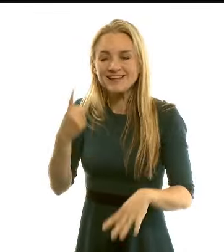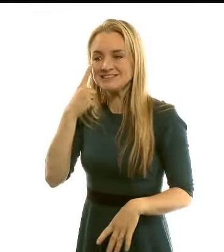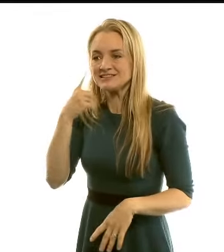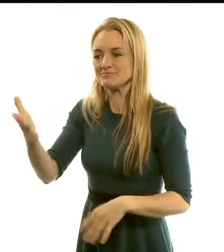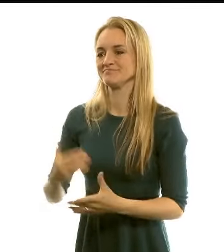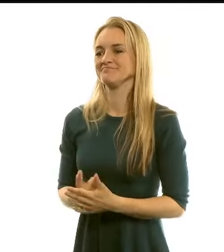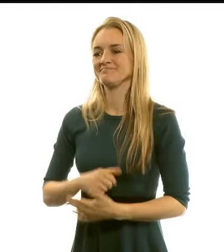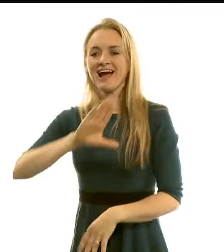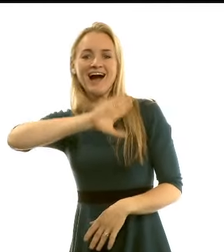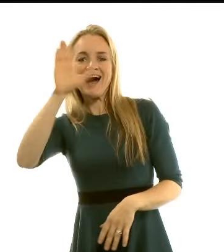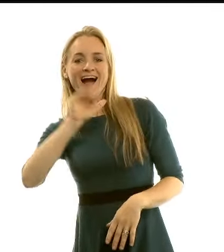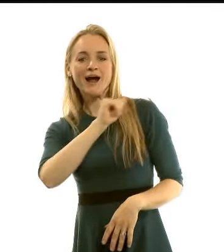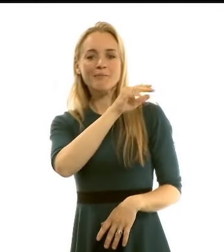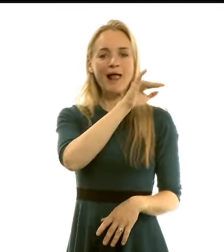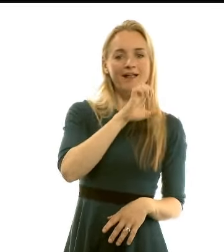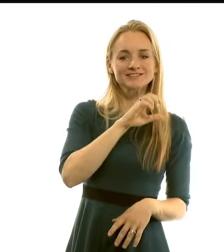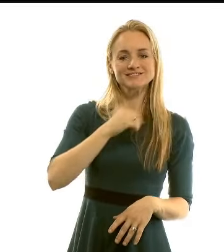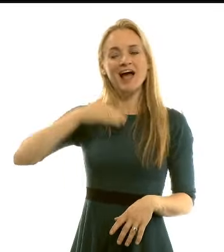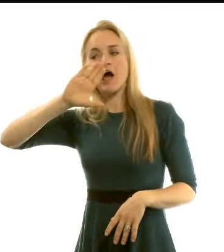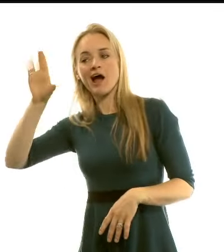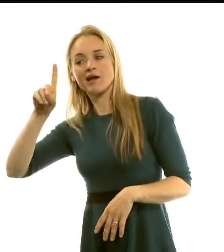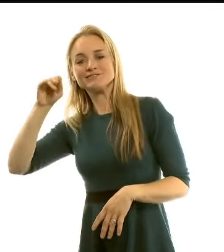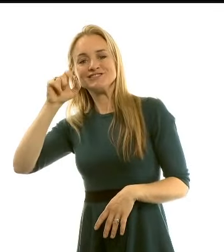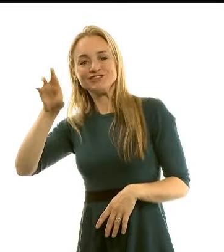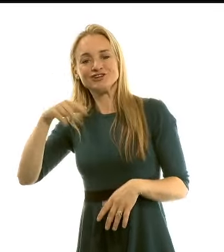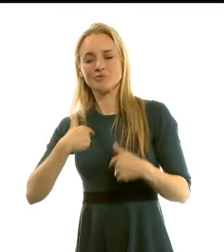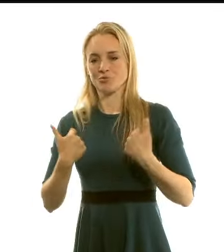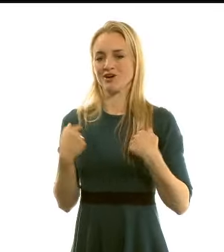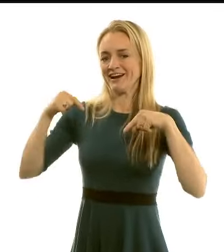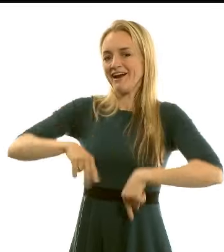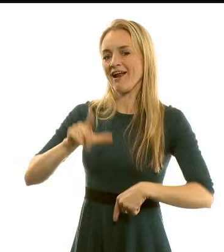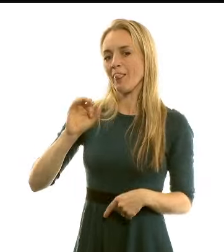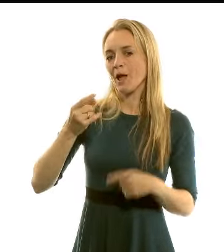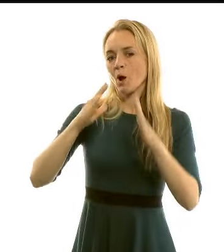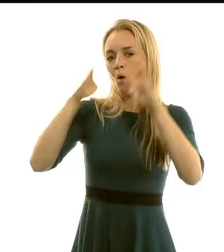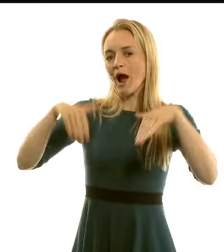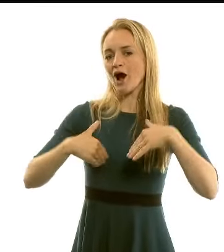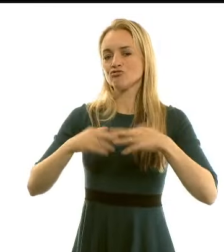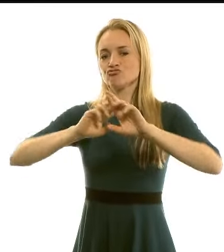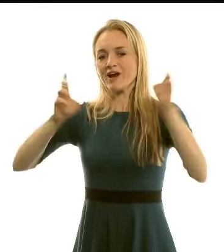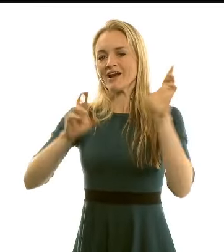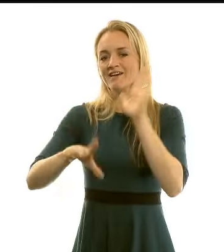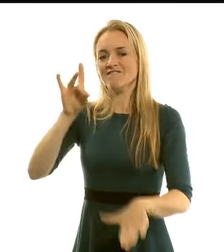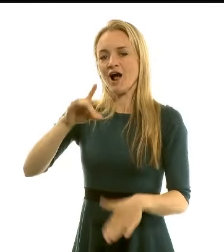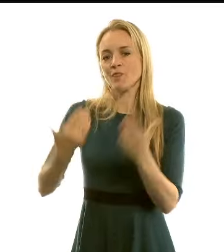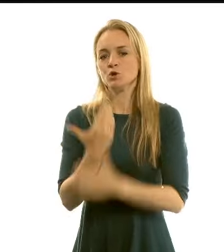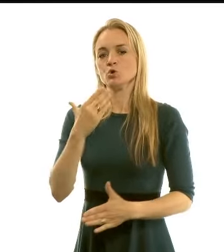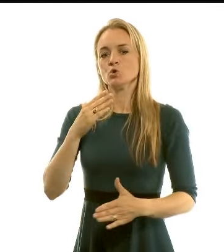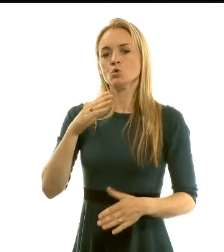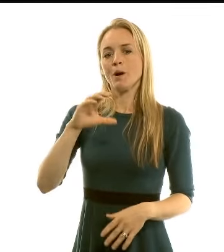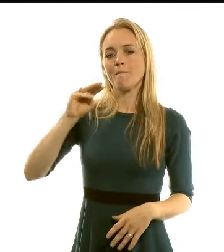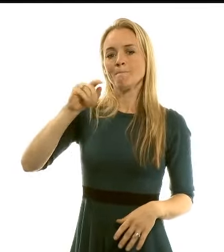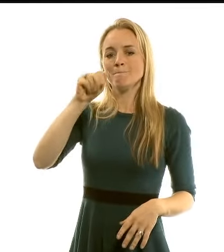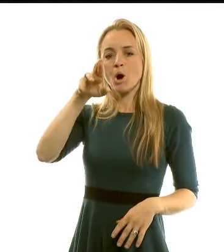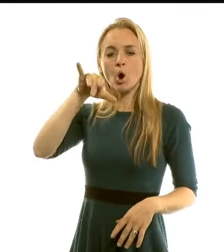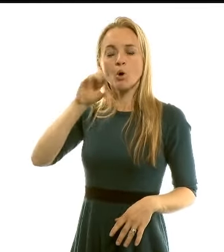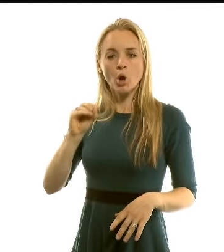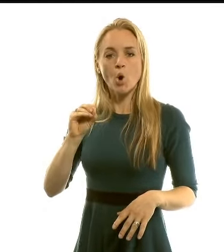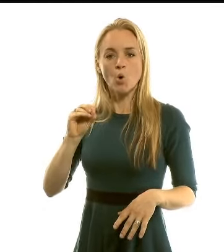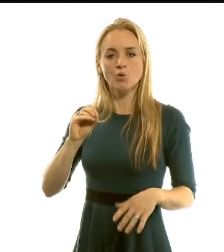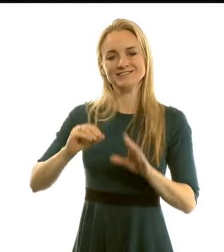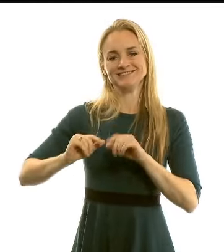Hi, I'm Alice. And I'm Didier. We're here at Lego House, ready to find the new Lego Super Mario Character Pack Series 5. We have 90 seconds